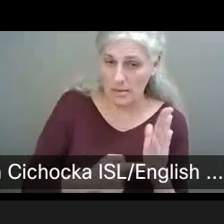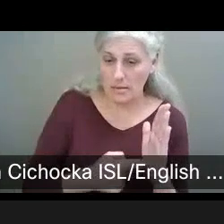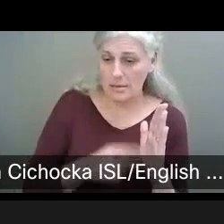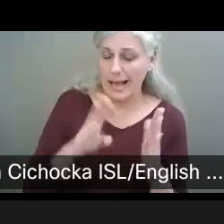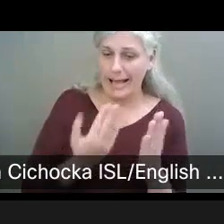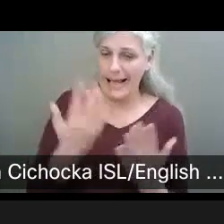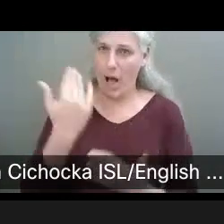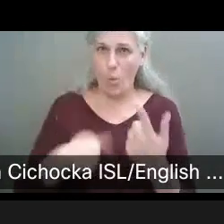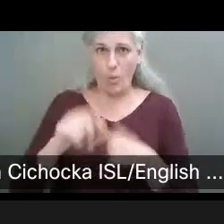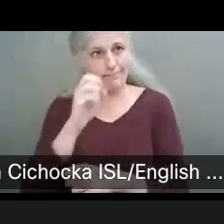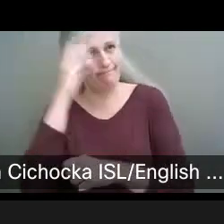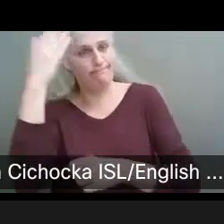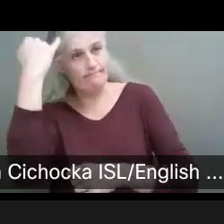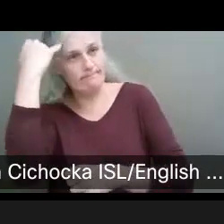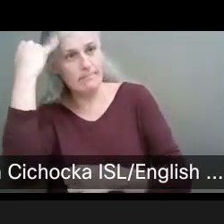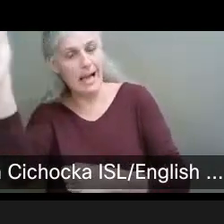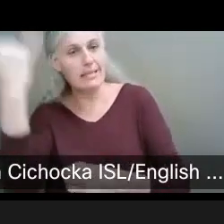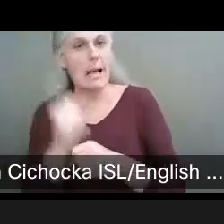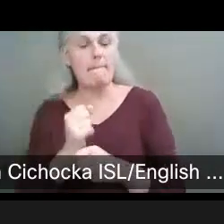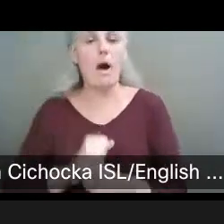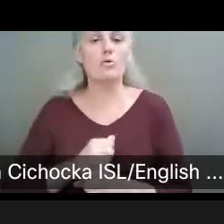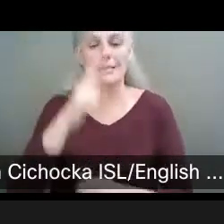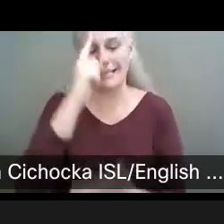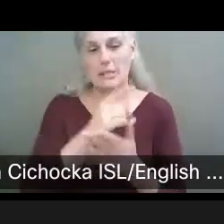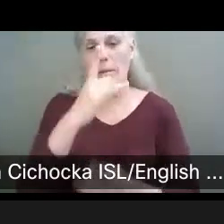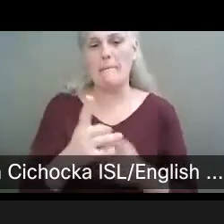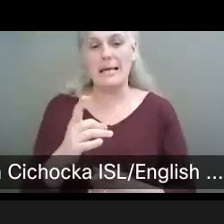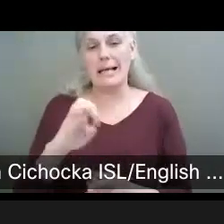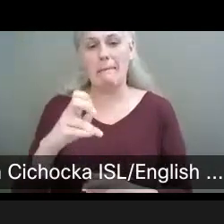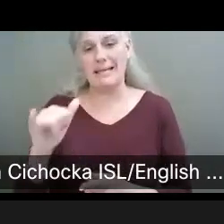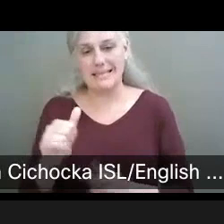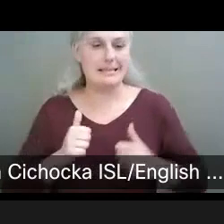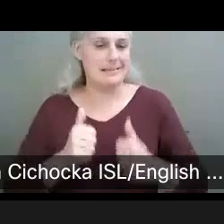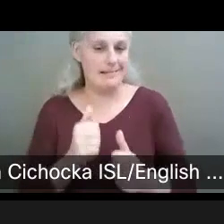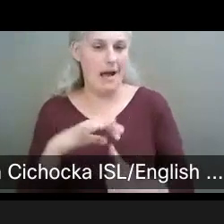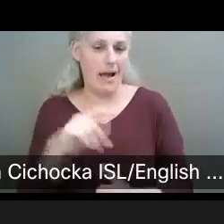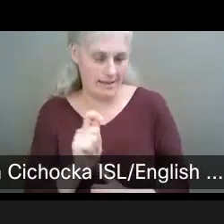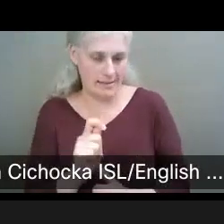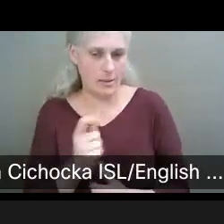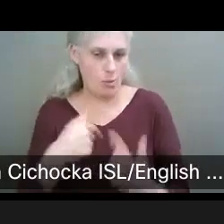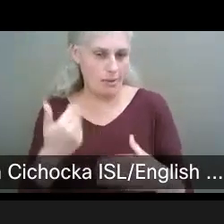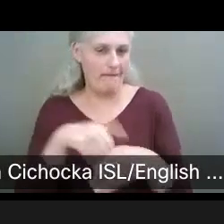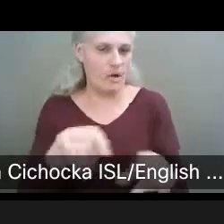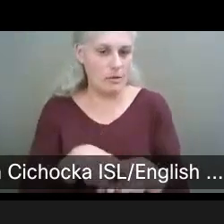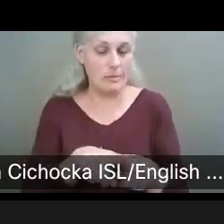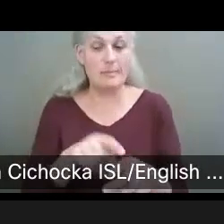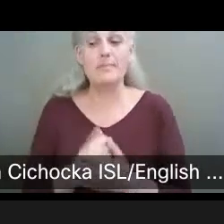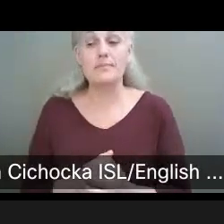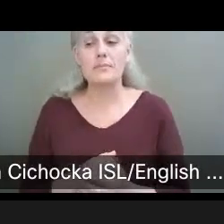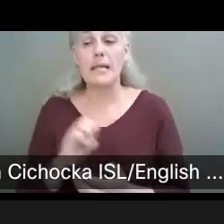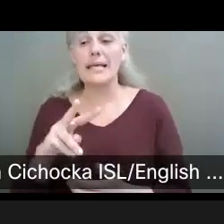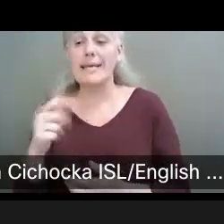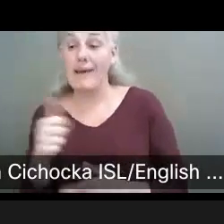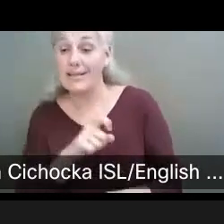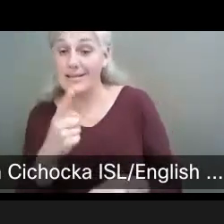into the concept of the Assisted Decision Making Capacity Act. So thank you for that. So just to finish up there, actually, is Eva still there? There's just